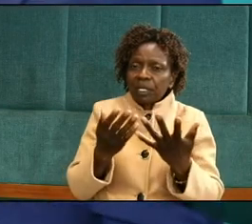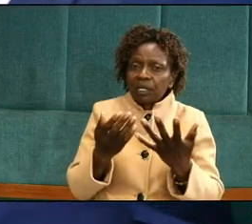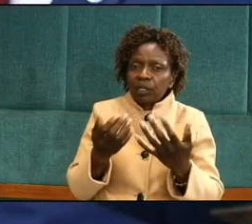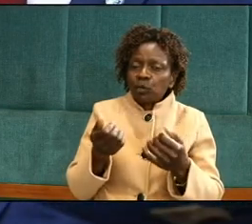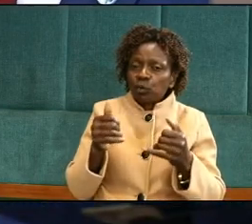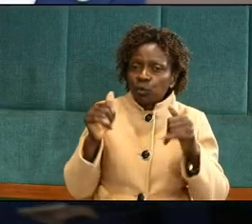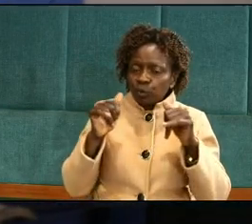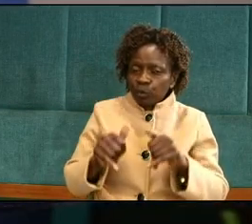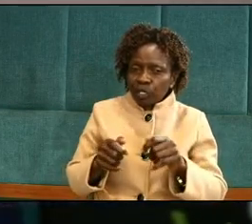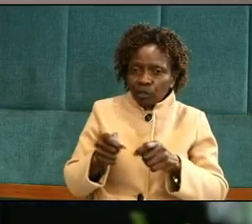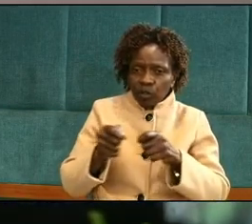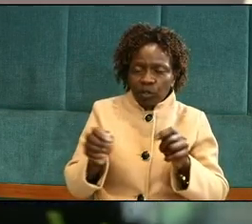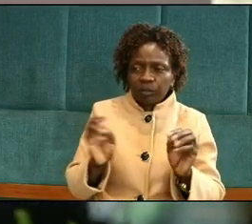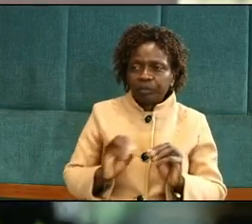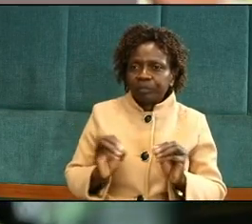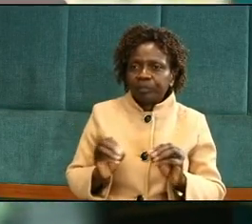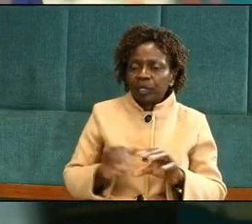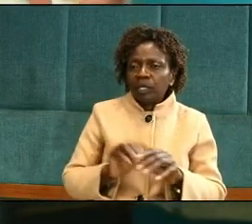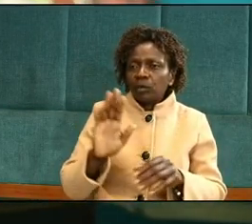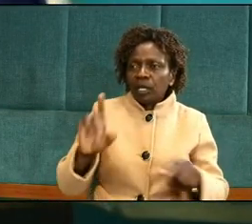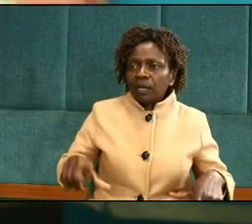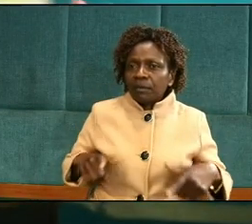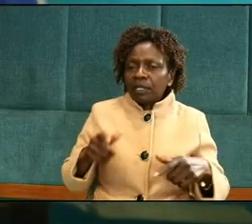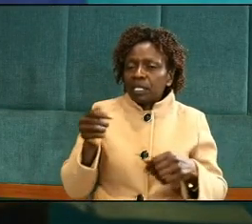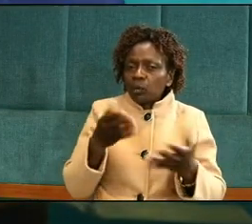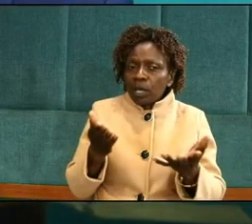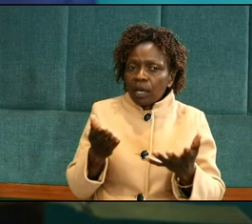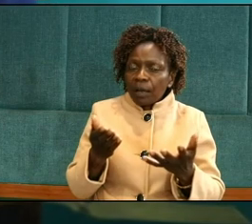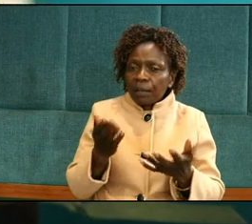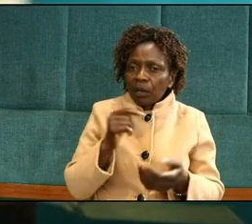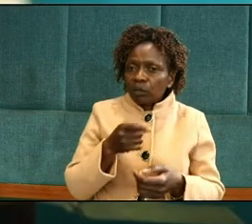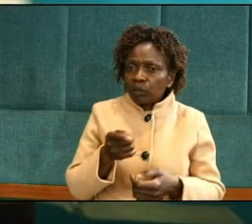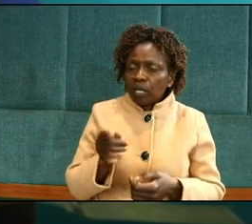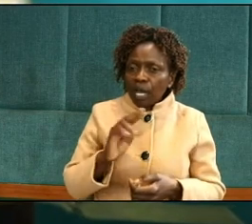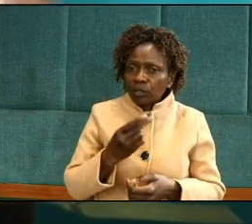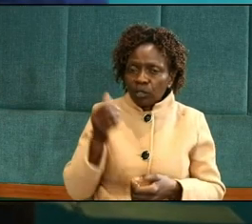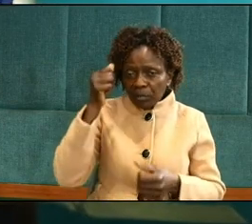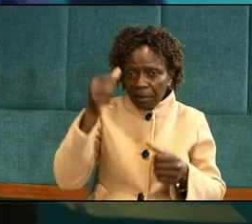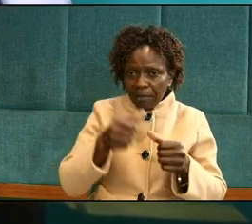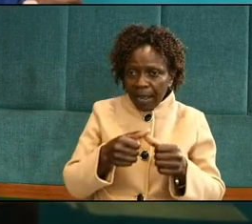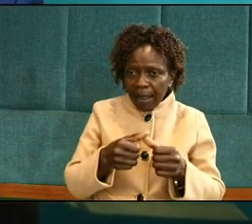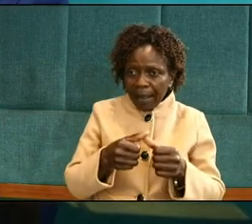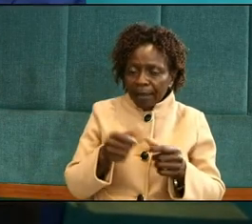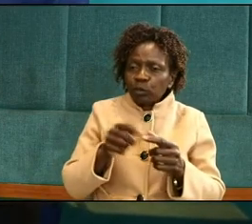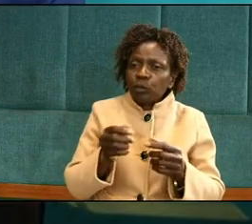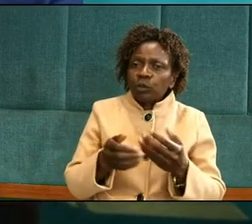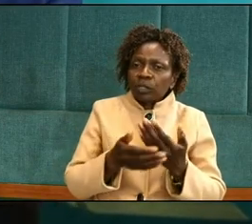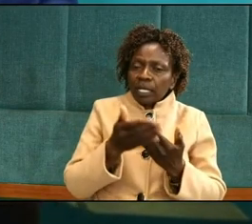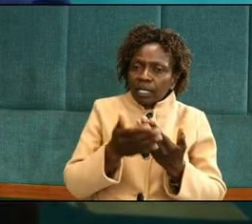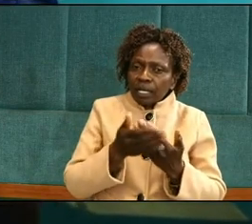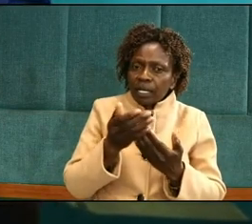lifetime. And that is where I want us to remember, my brothers and sisters. We must take care